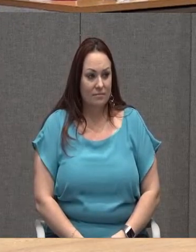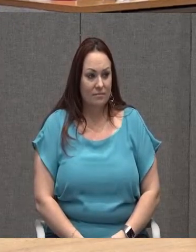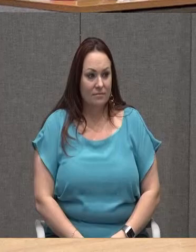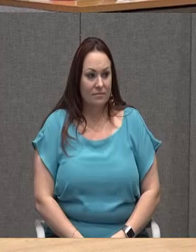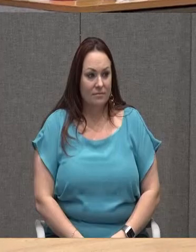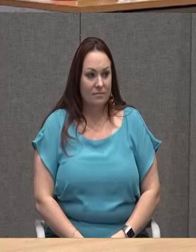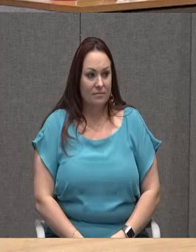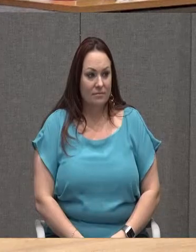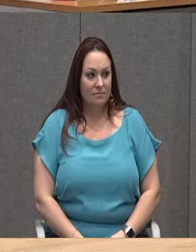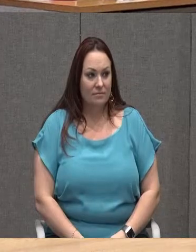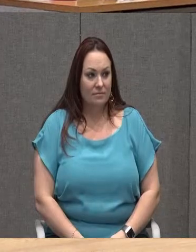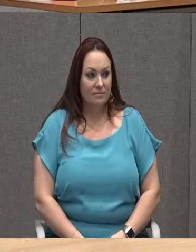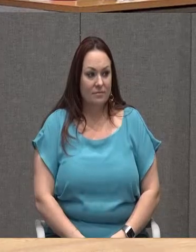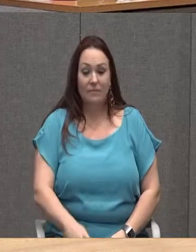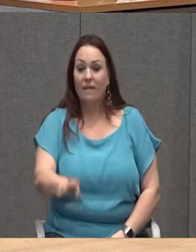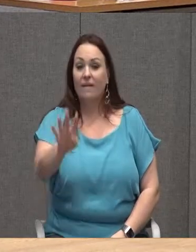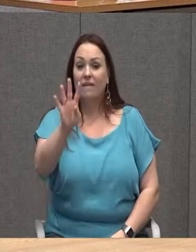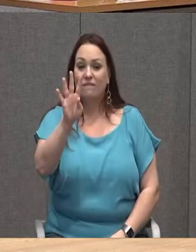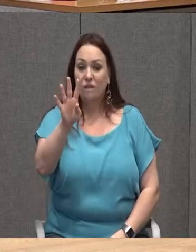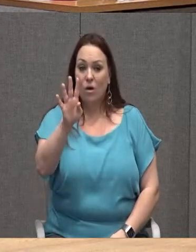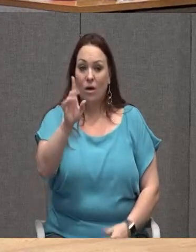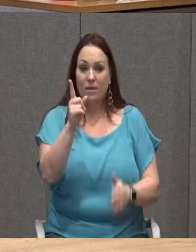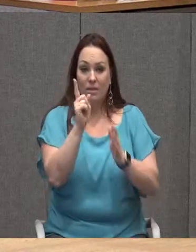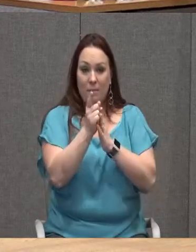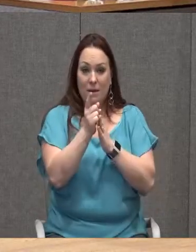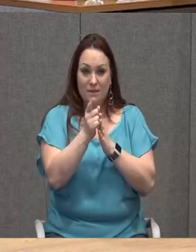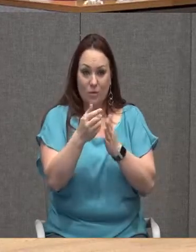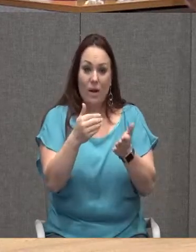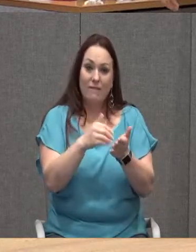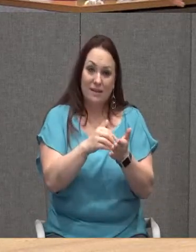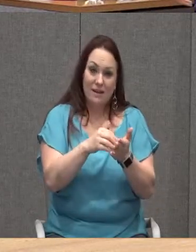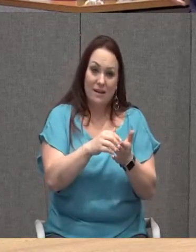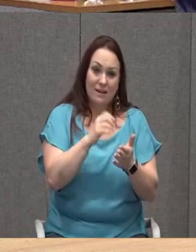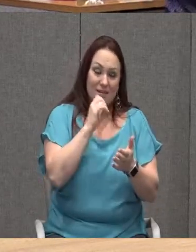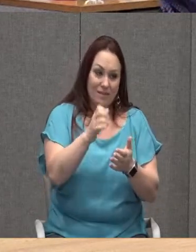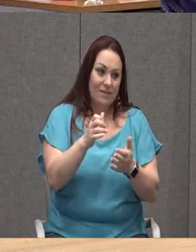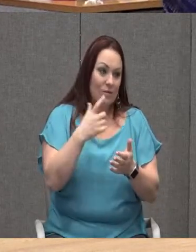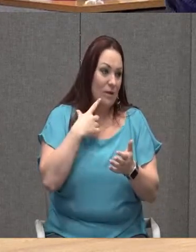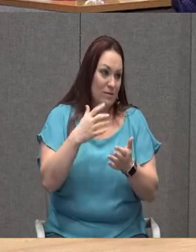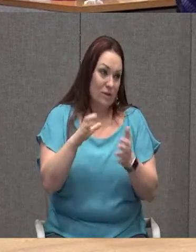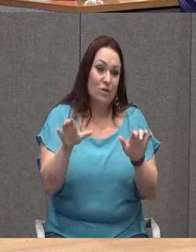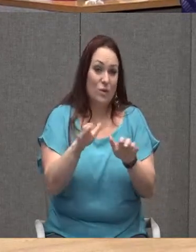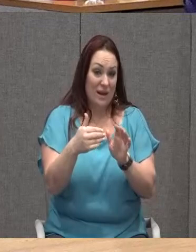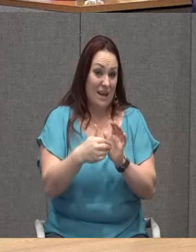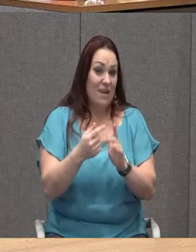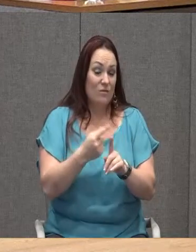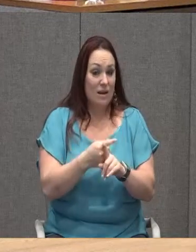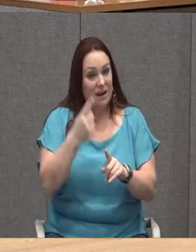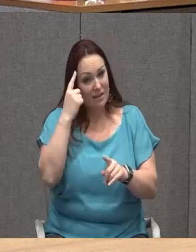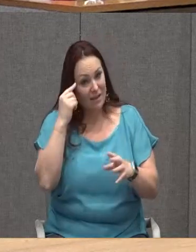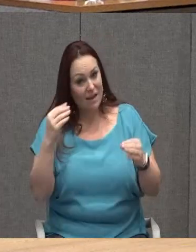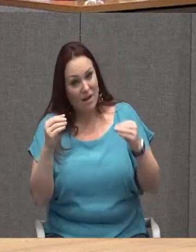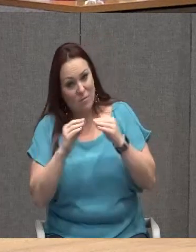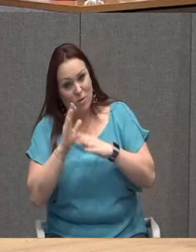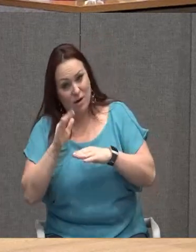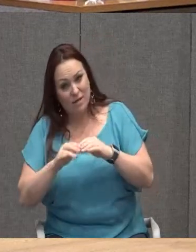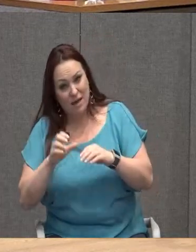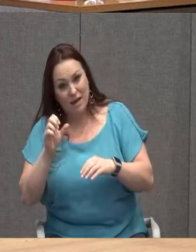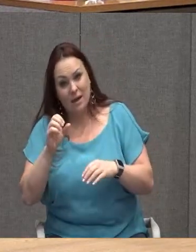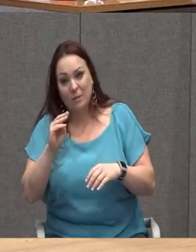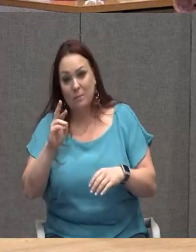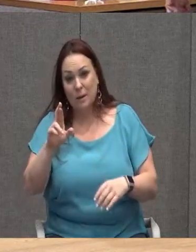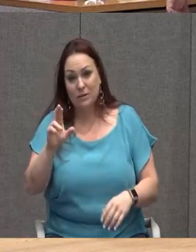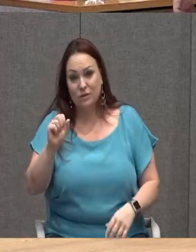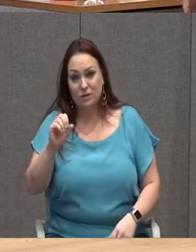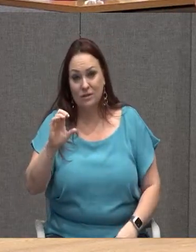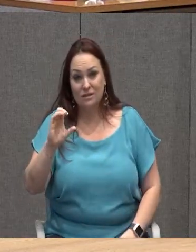And, 4, right at the buzzer. We're doing this again. I don't like that bottle. I think that means that I got more than Mr. Sanchez. Mm-hmm. All right,